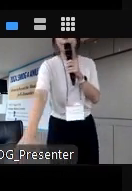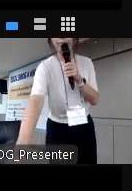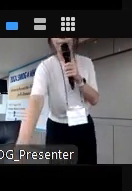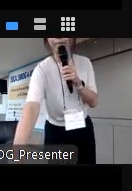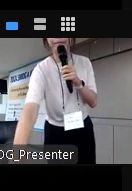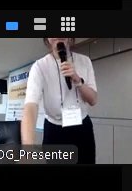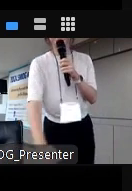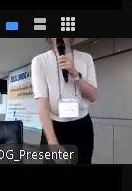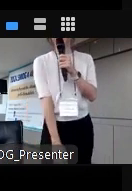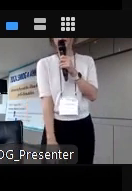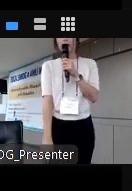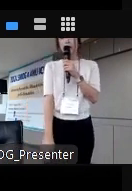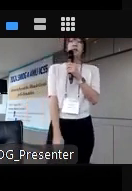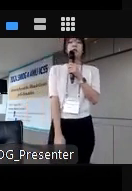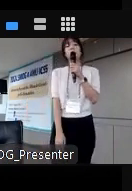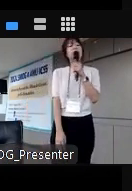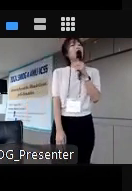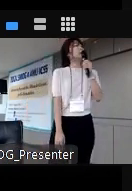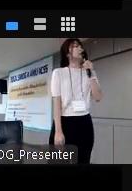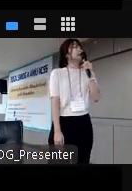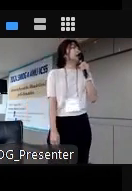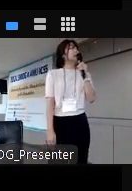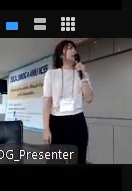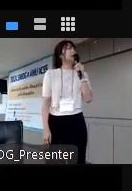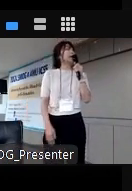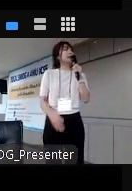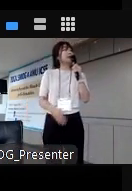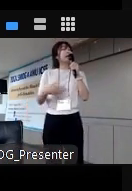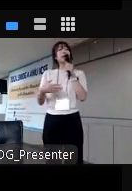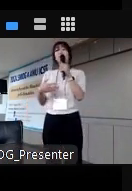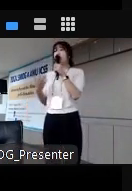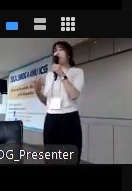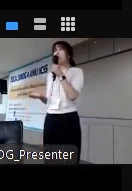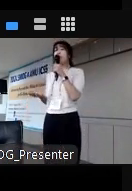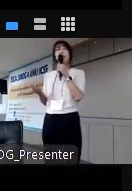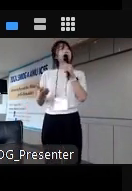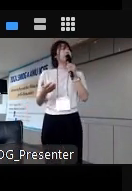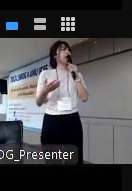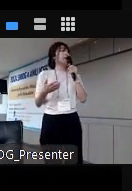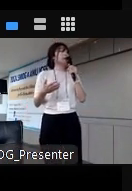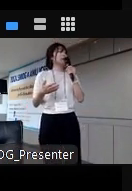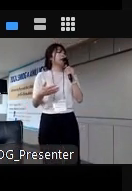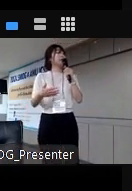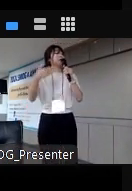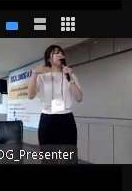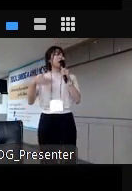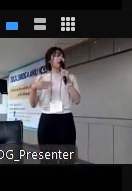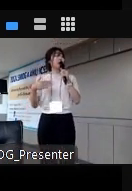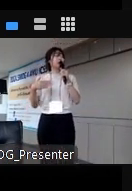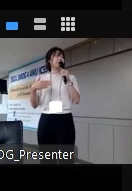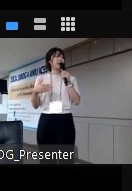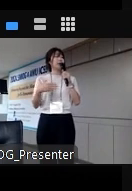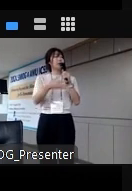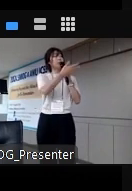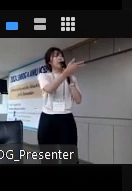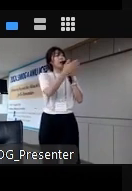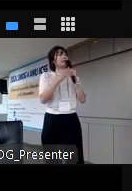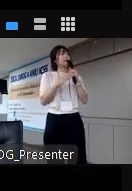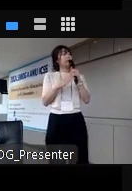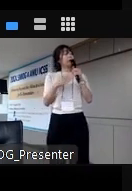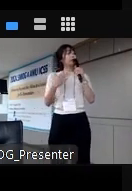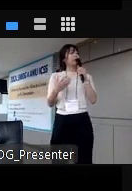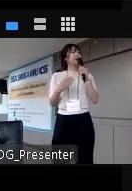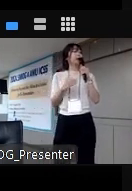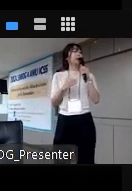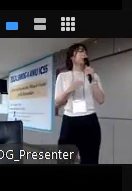well. So I will start with loci in the verbal domain, and then move on to the nominal domain. We have a